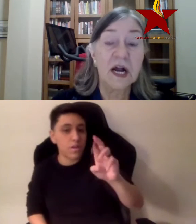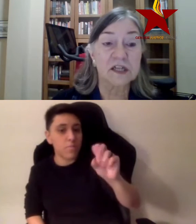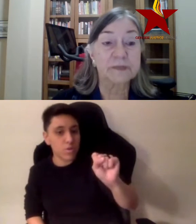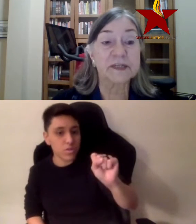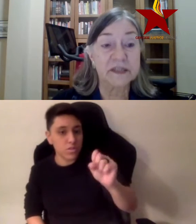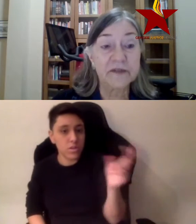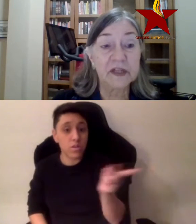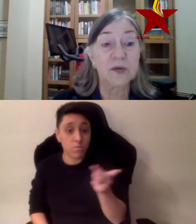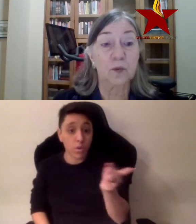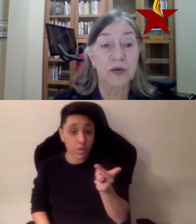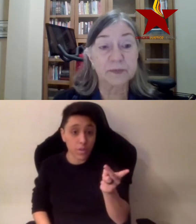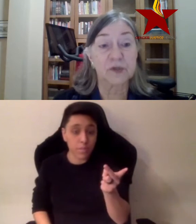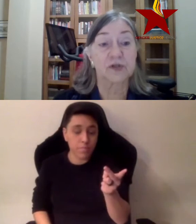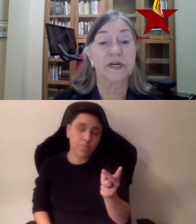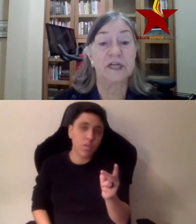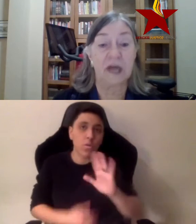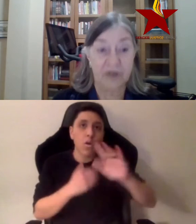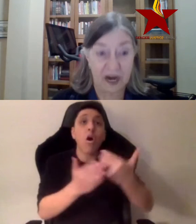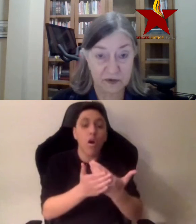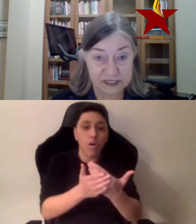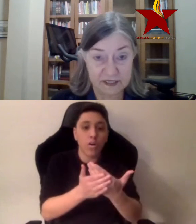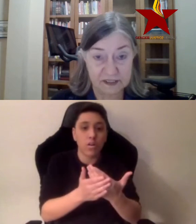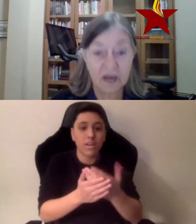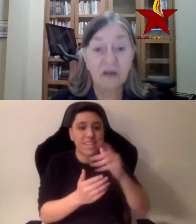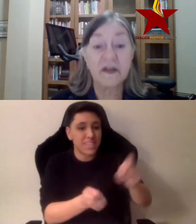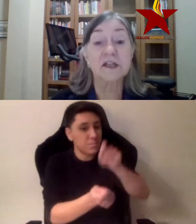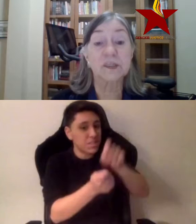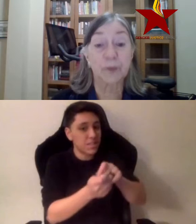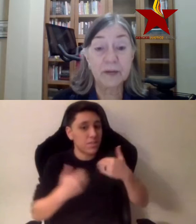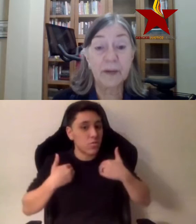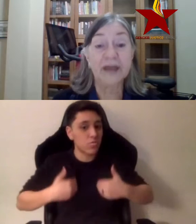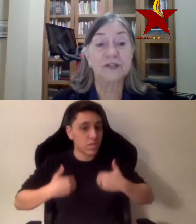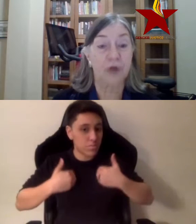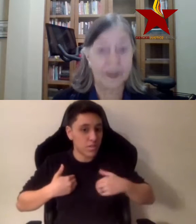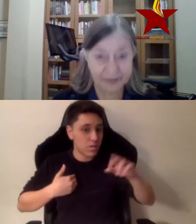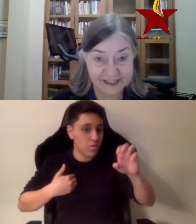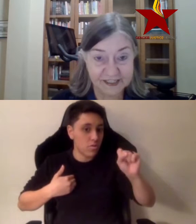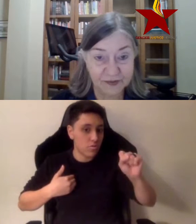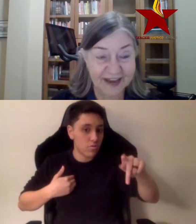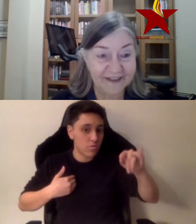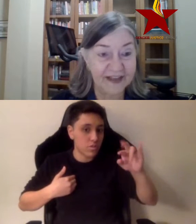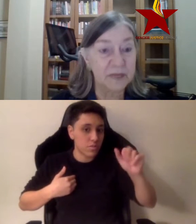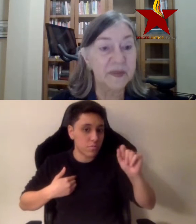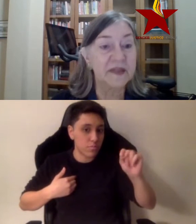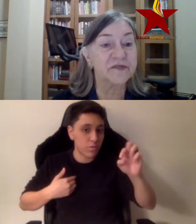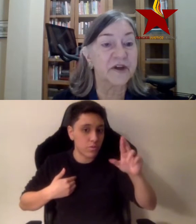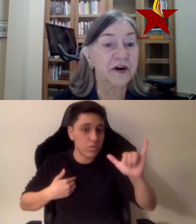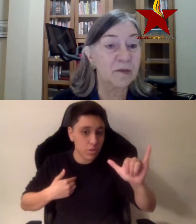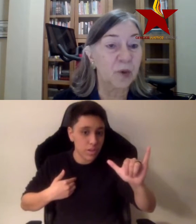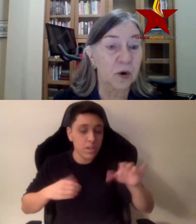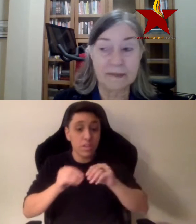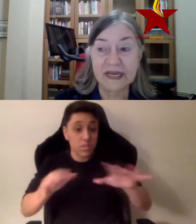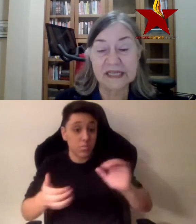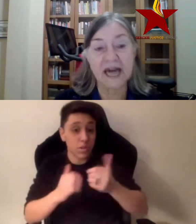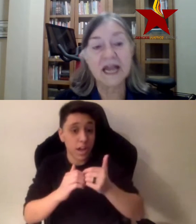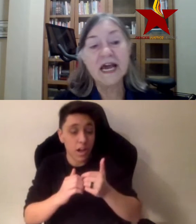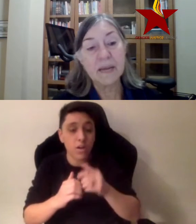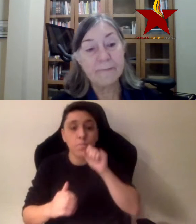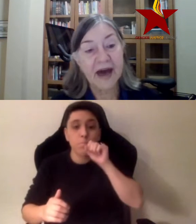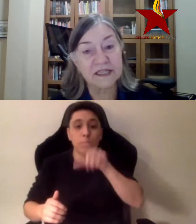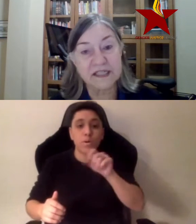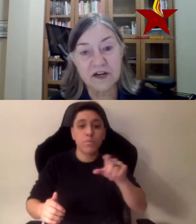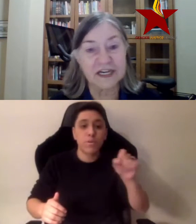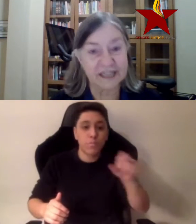are specifically respiratory viruses that are spread by droplets. droplets, okay? And that's something that's very important because